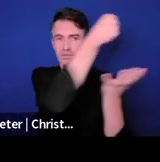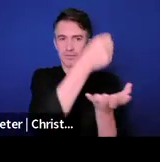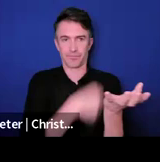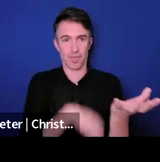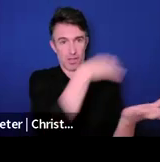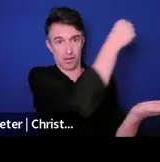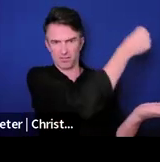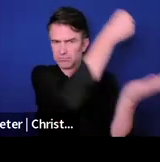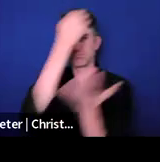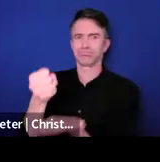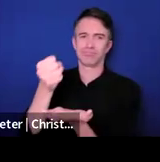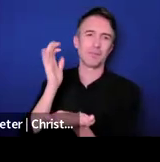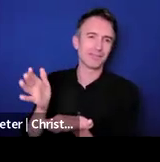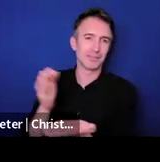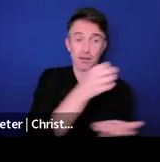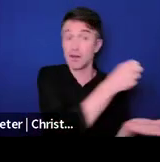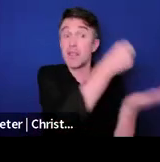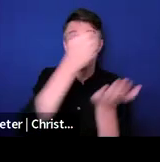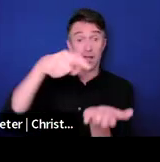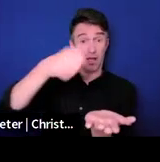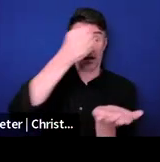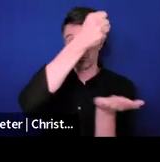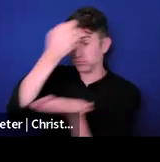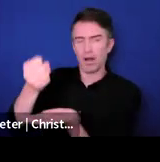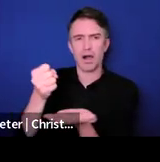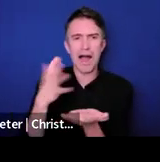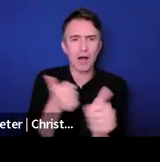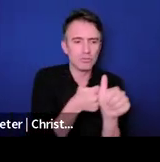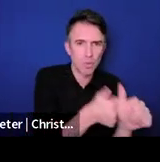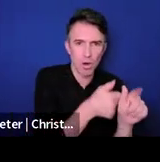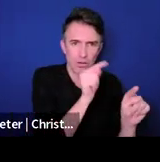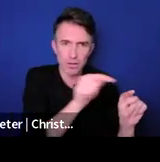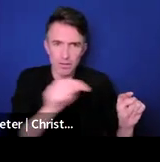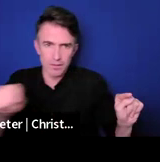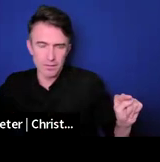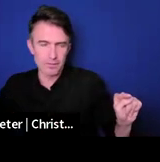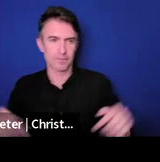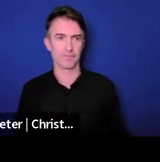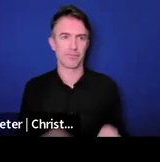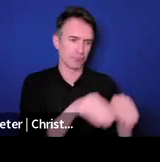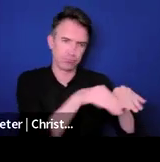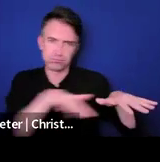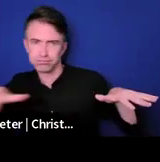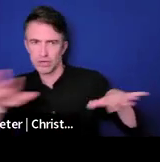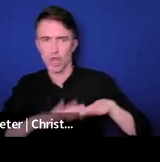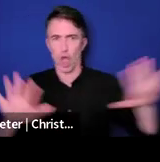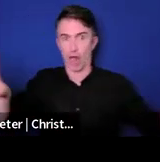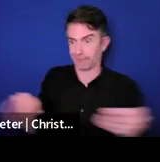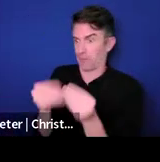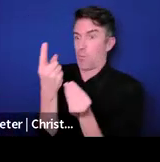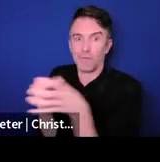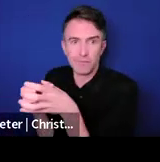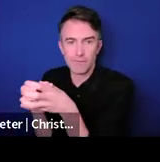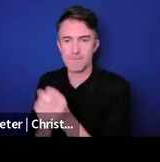policies, will be financed through. So that's something to take into consideration. So unfortunately, in